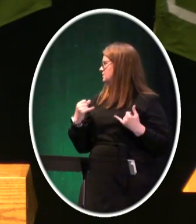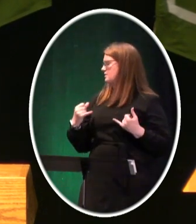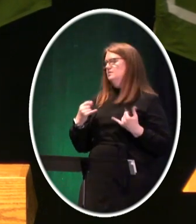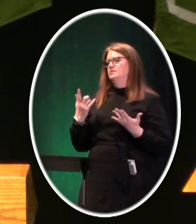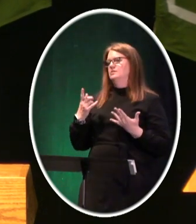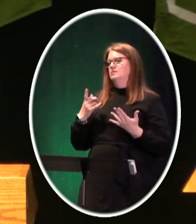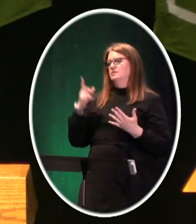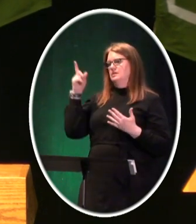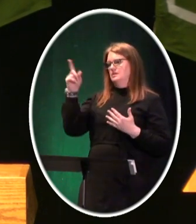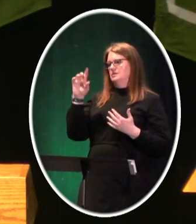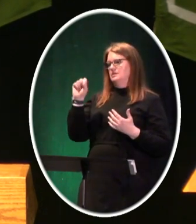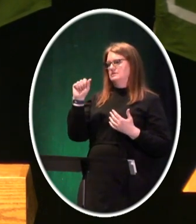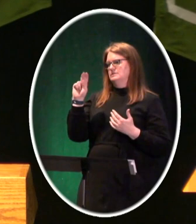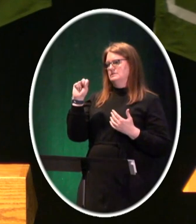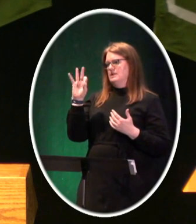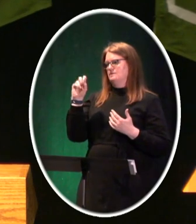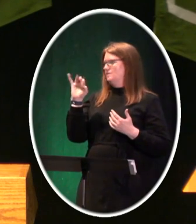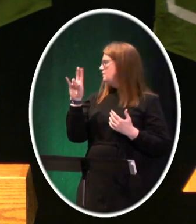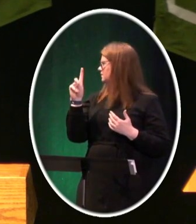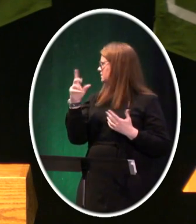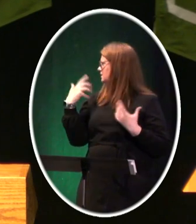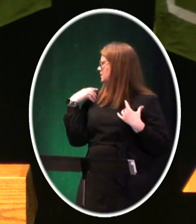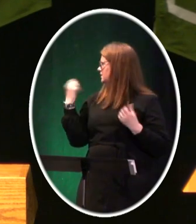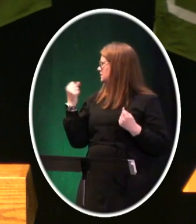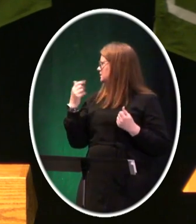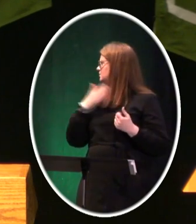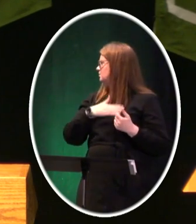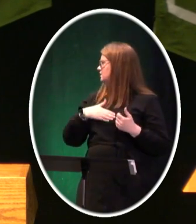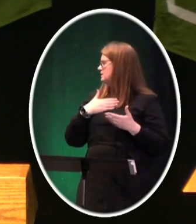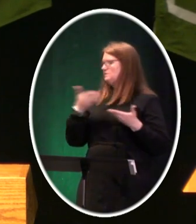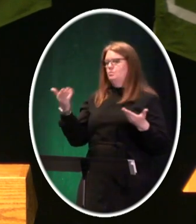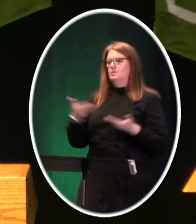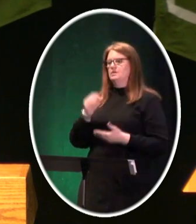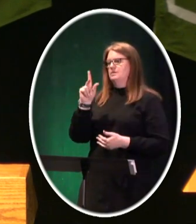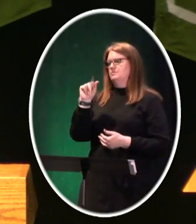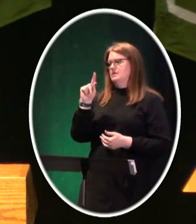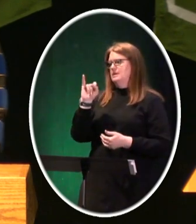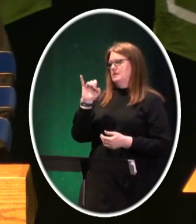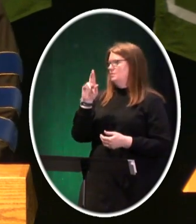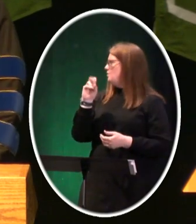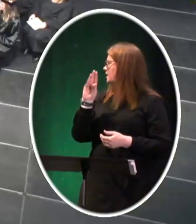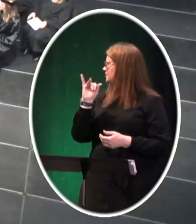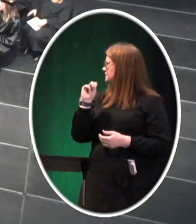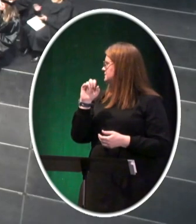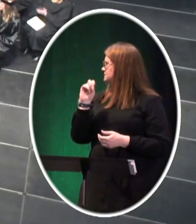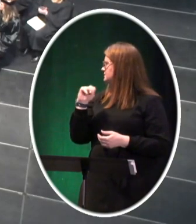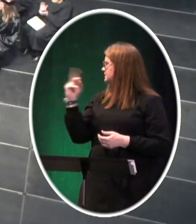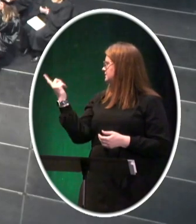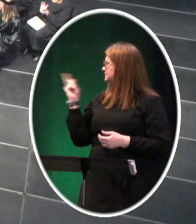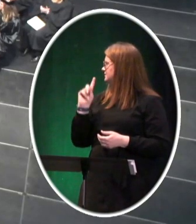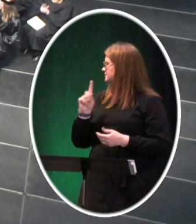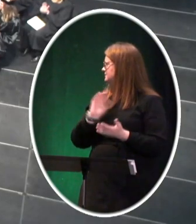that role at Sanford Health. Please welcome Katie Robinson to the podium.